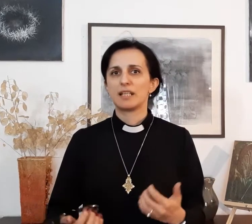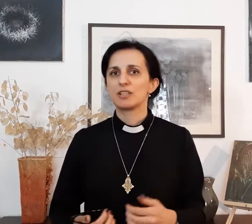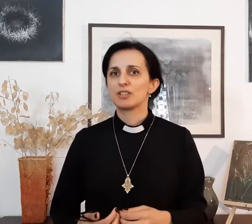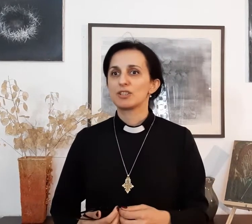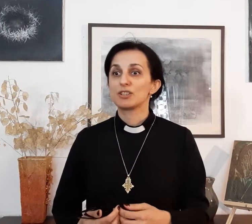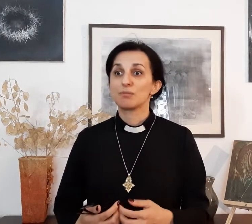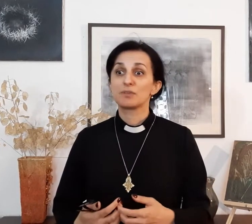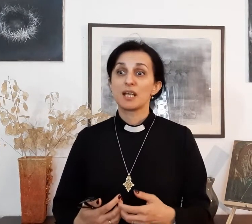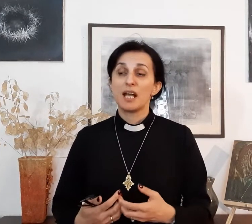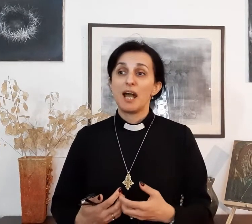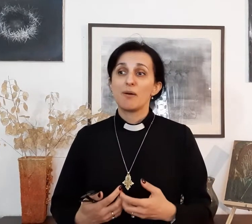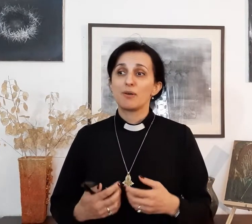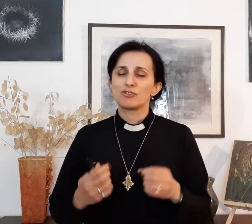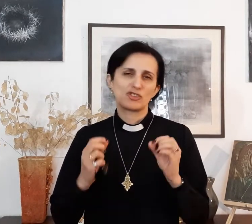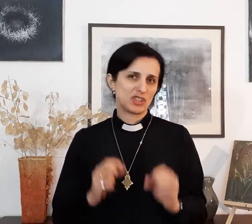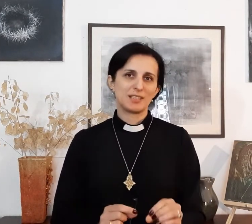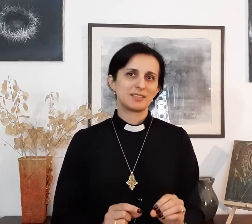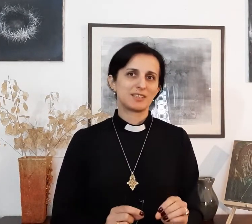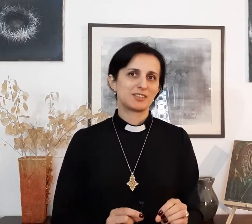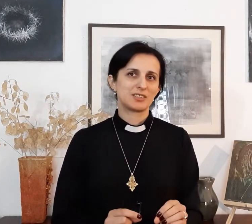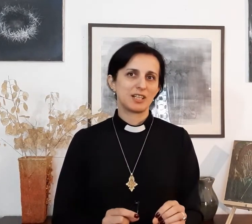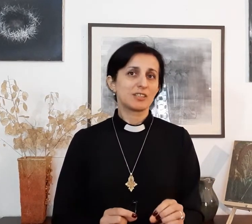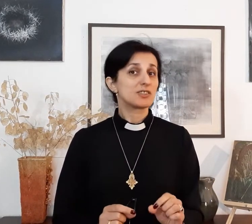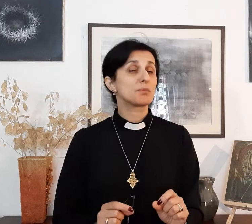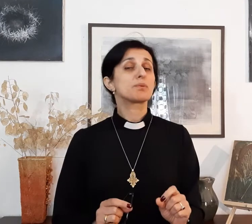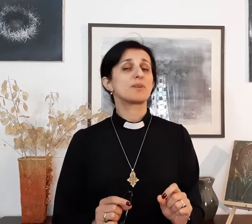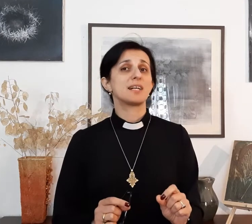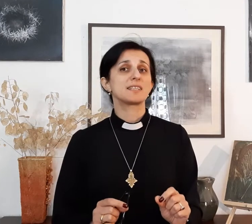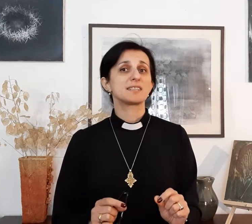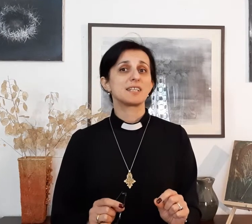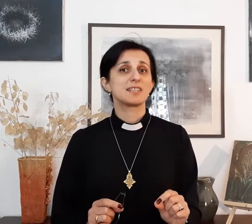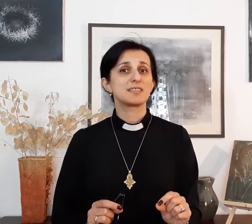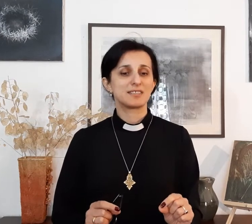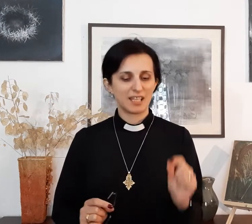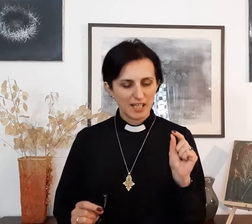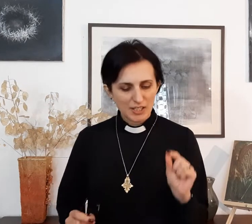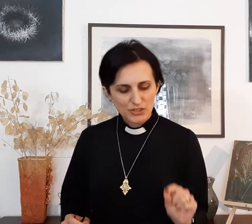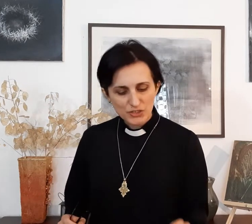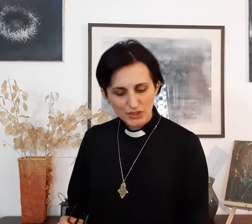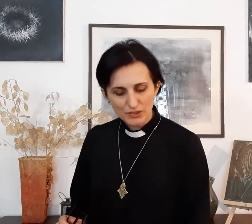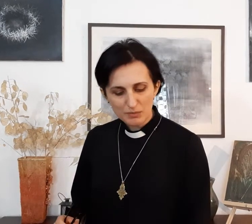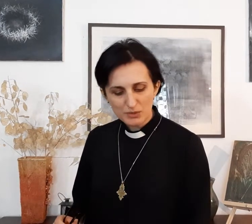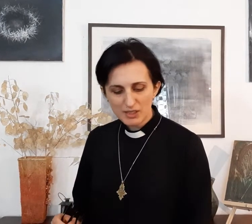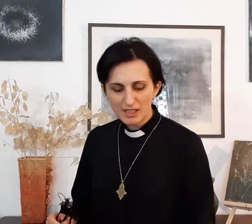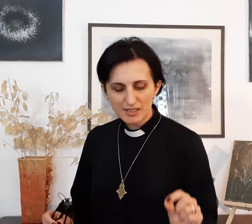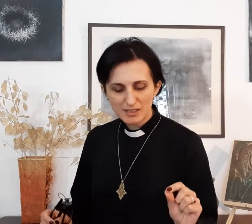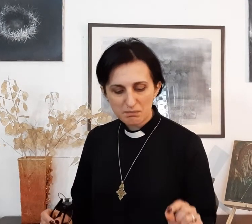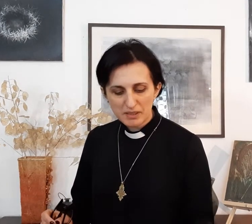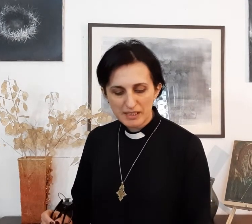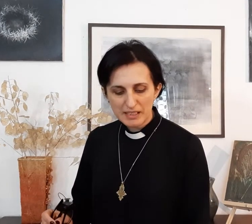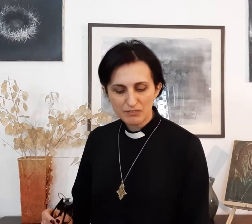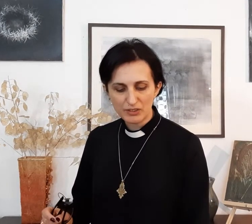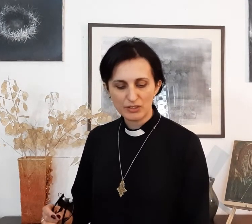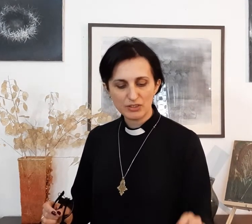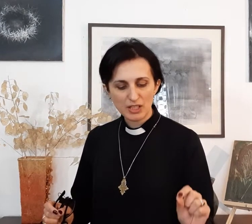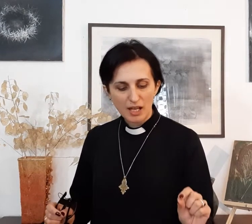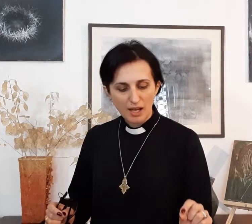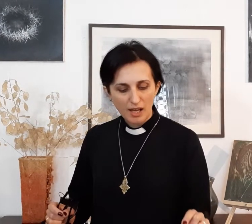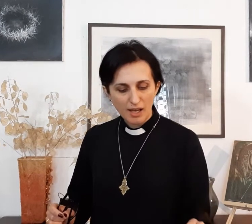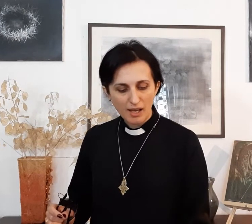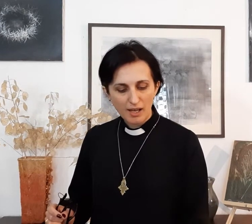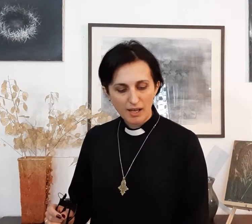ecumenical relationships, I was just as surprised as the circumcised